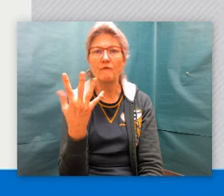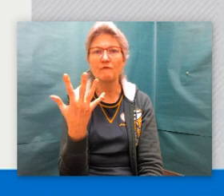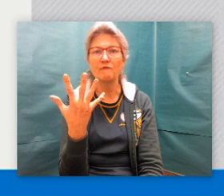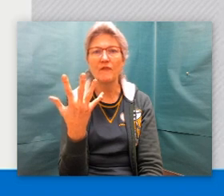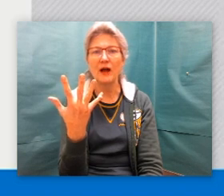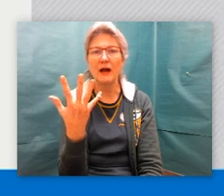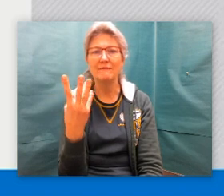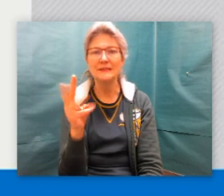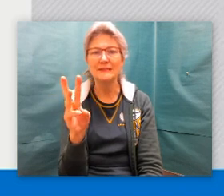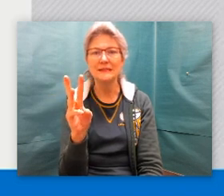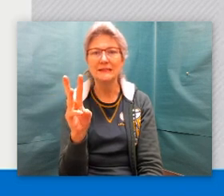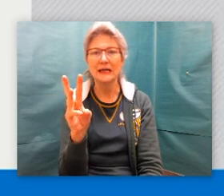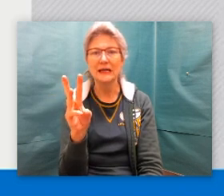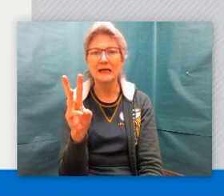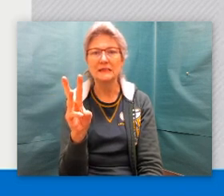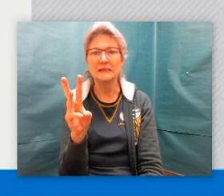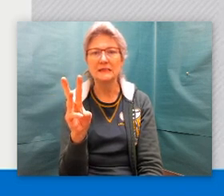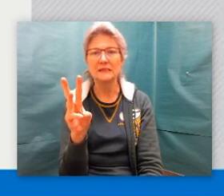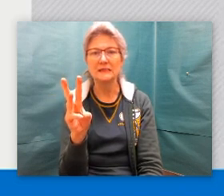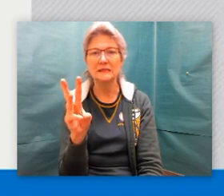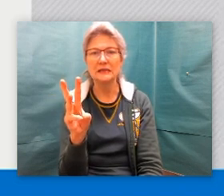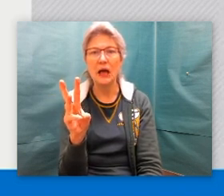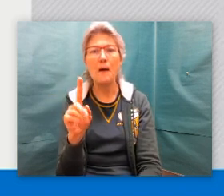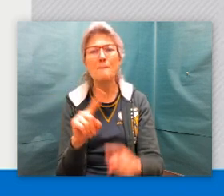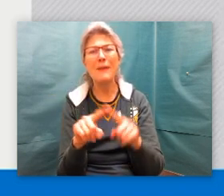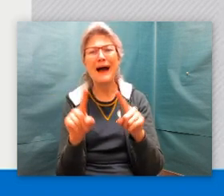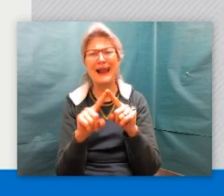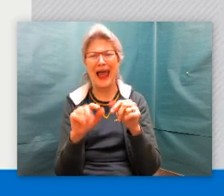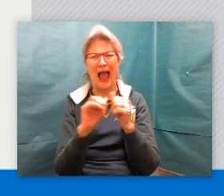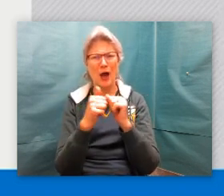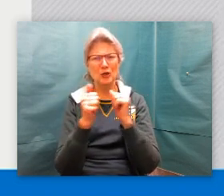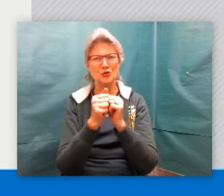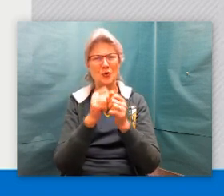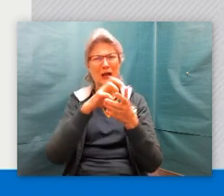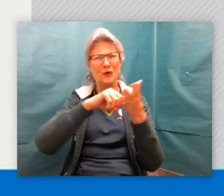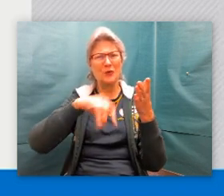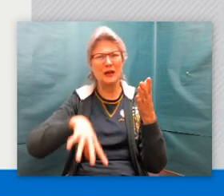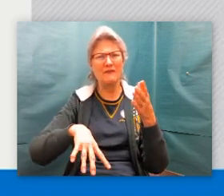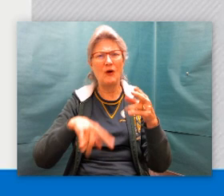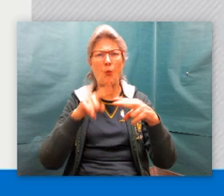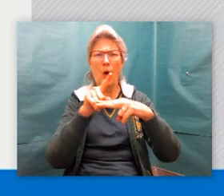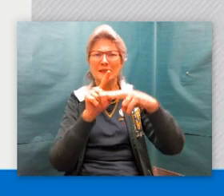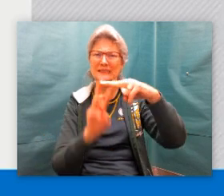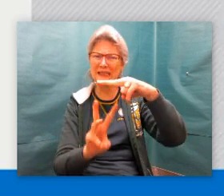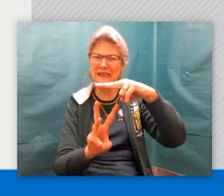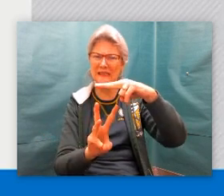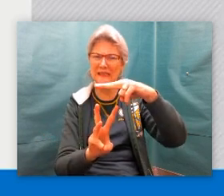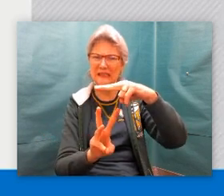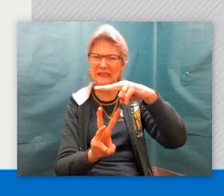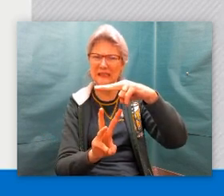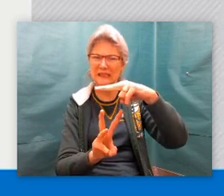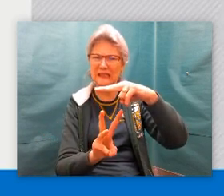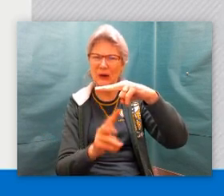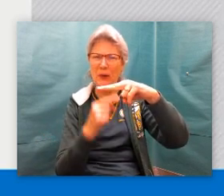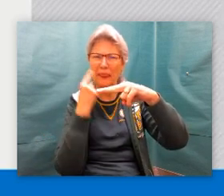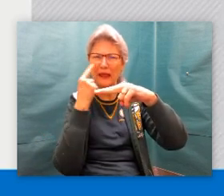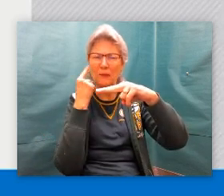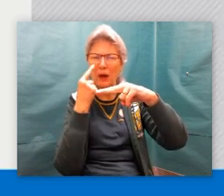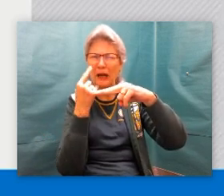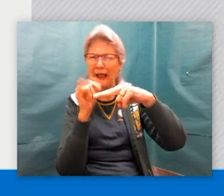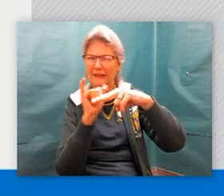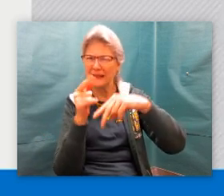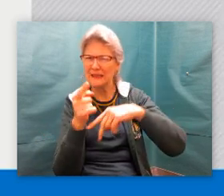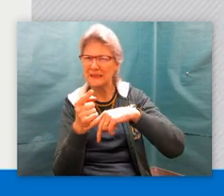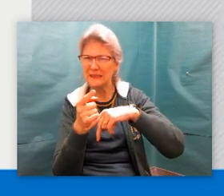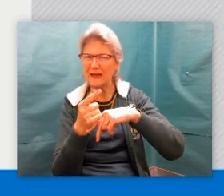4, 5, 6. But how do I get rid of this 1/6? If I think about it like